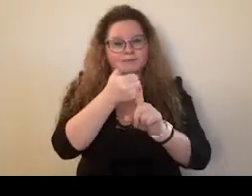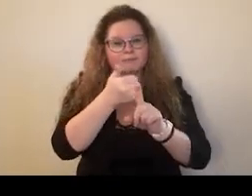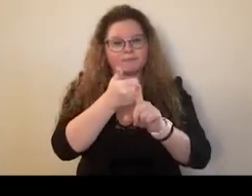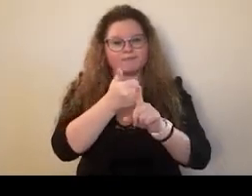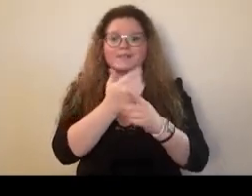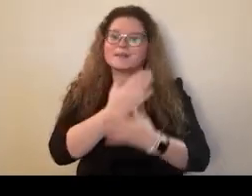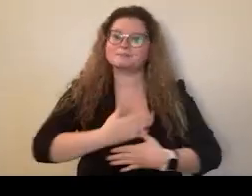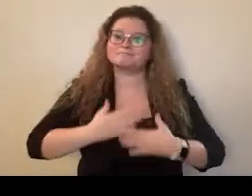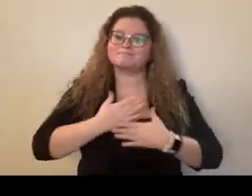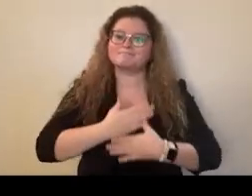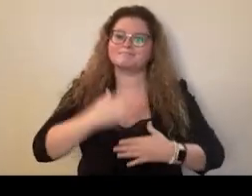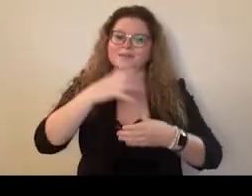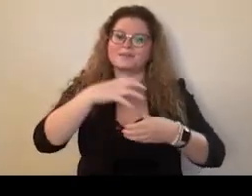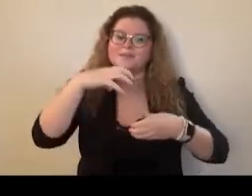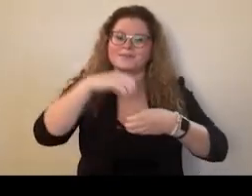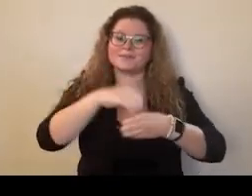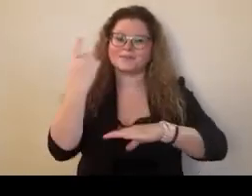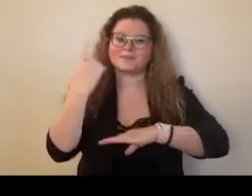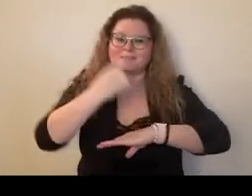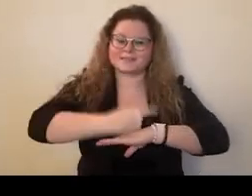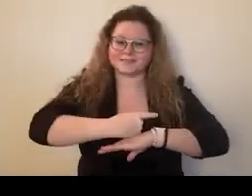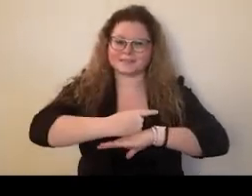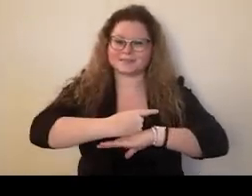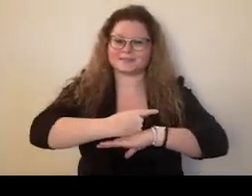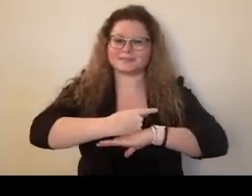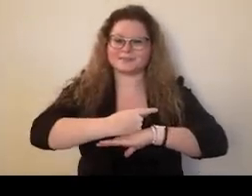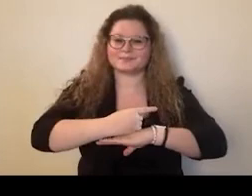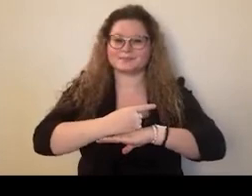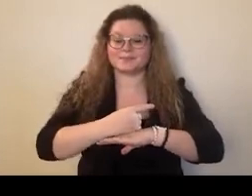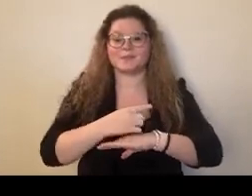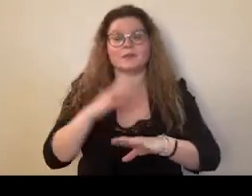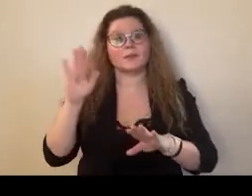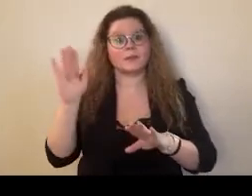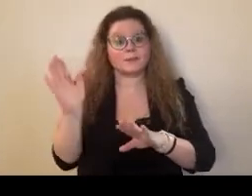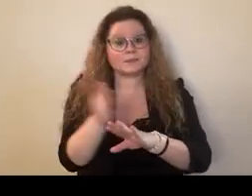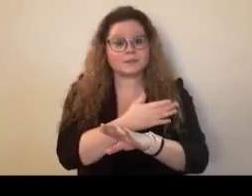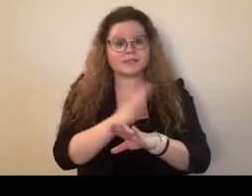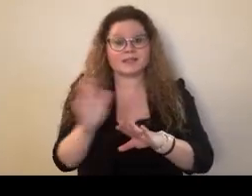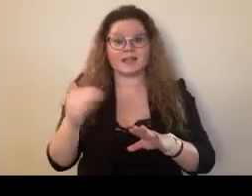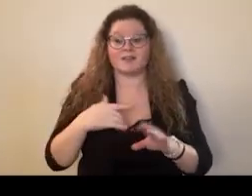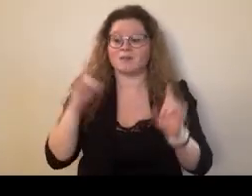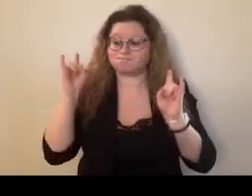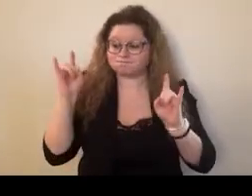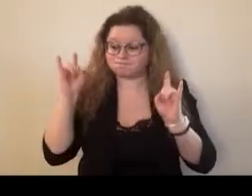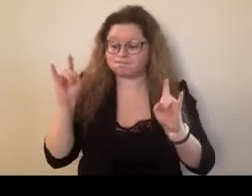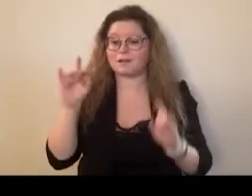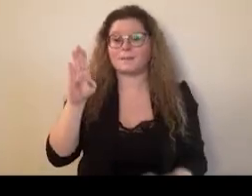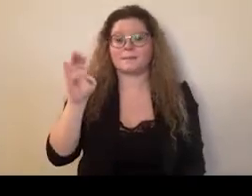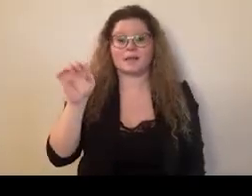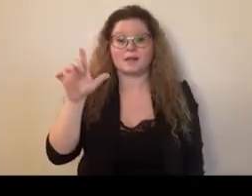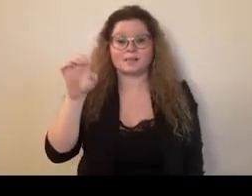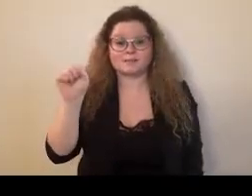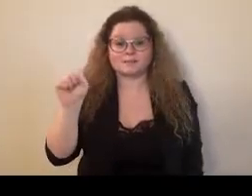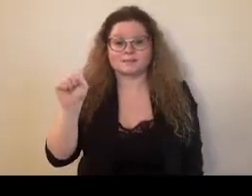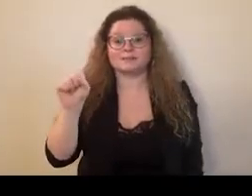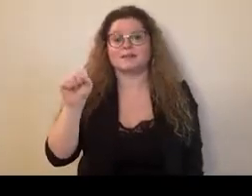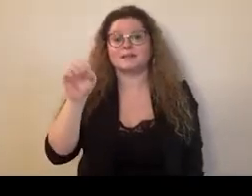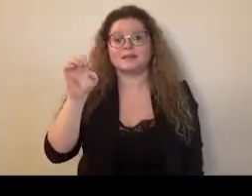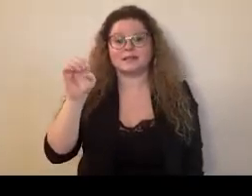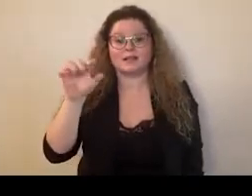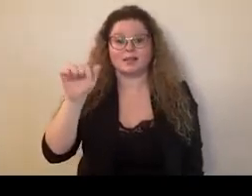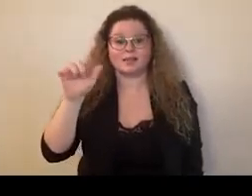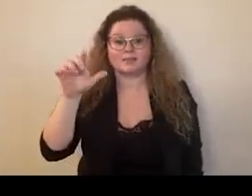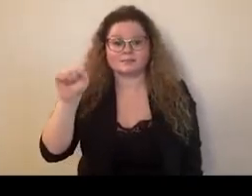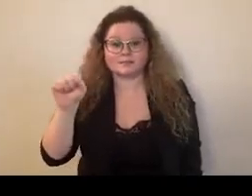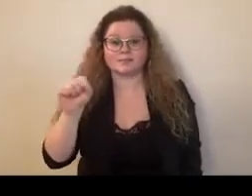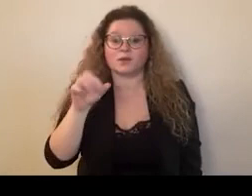pleased to be a part of the day. As the music changed from rock and roll to the Beatles to the Eagles to Rush,